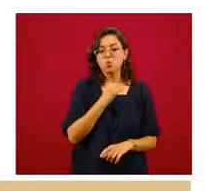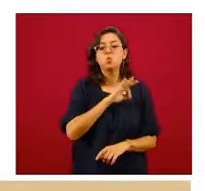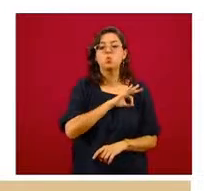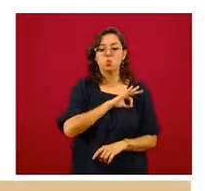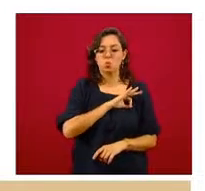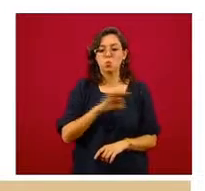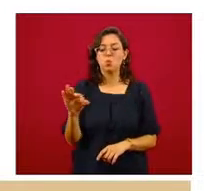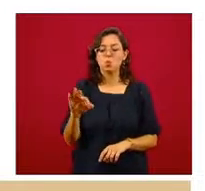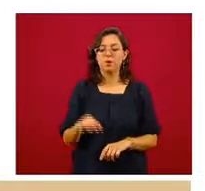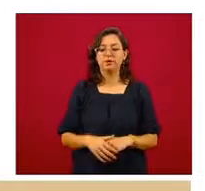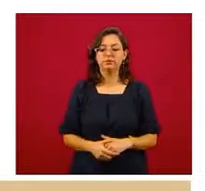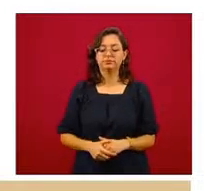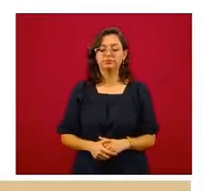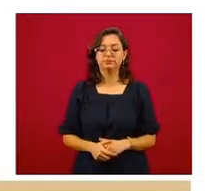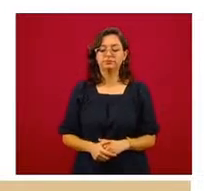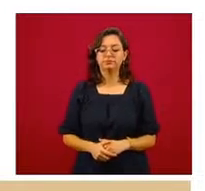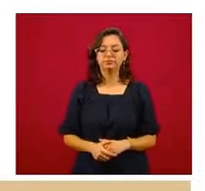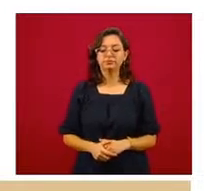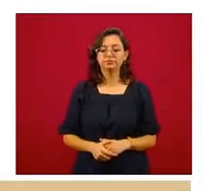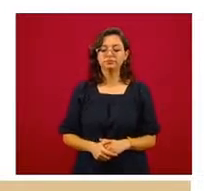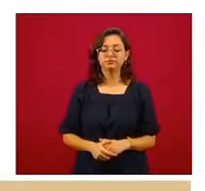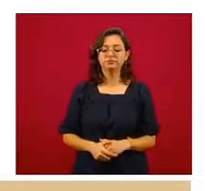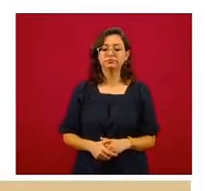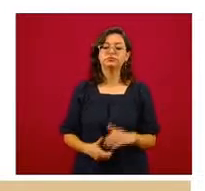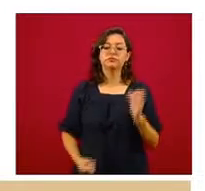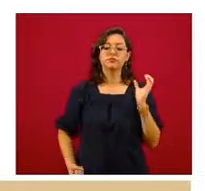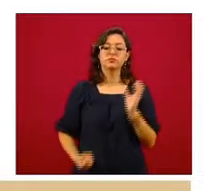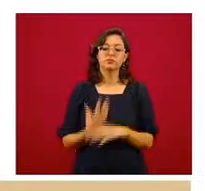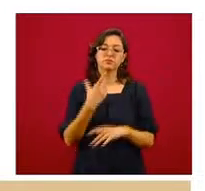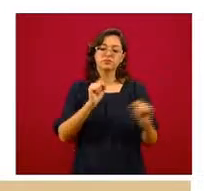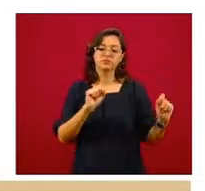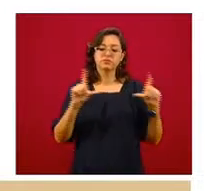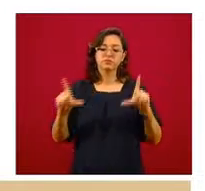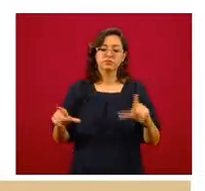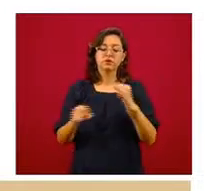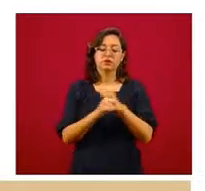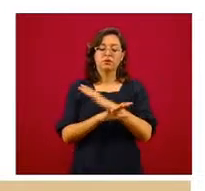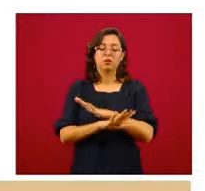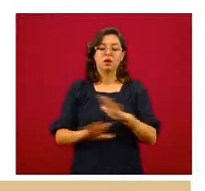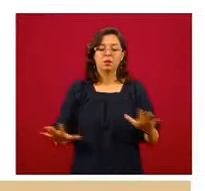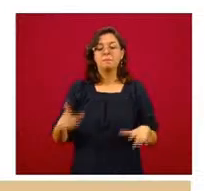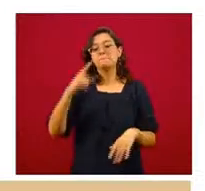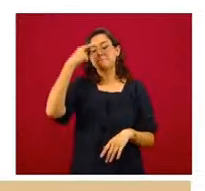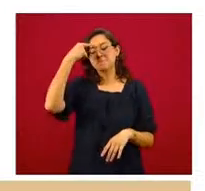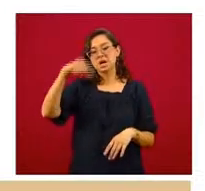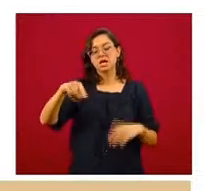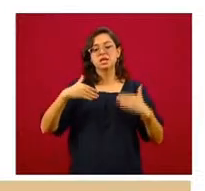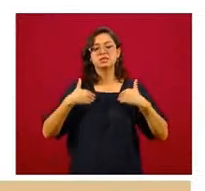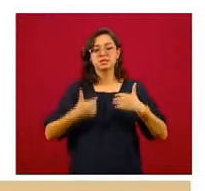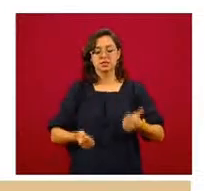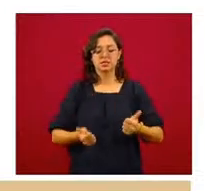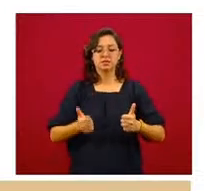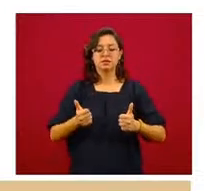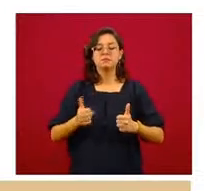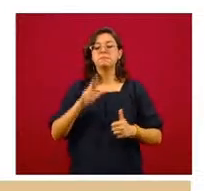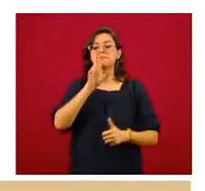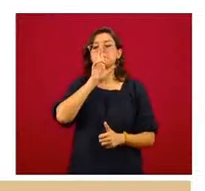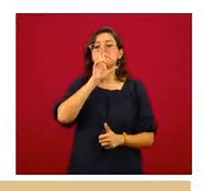may double, or we may have a different amount of confirmed cases when the lab tests are drawn.